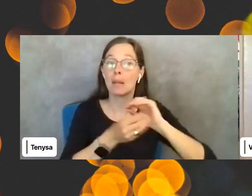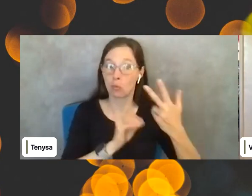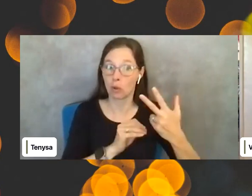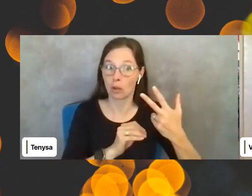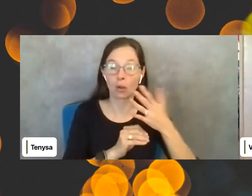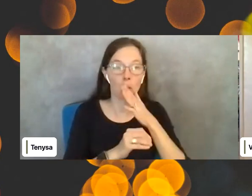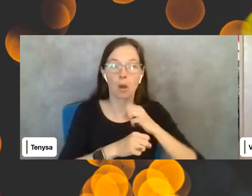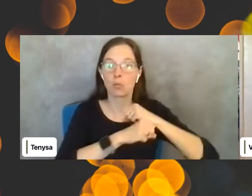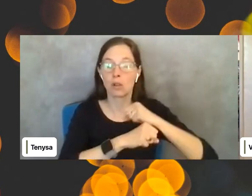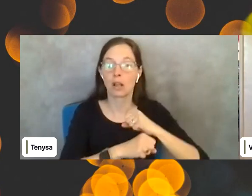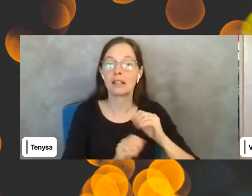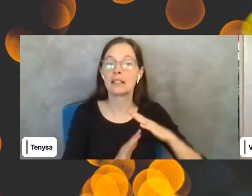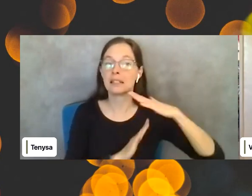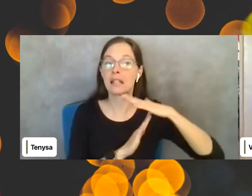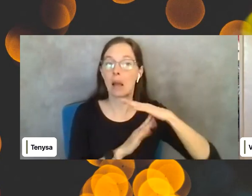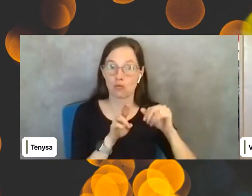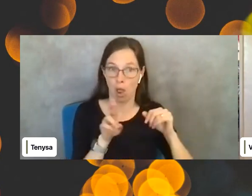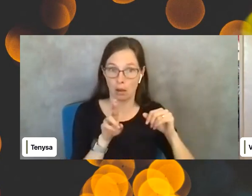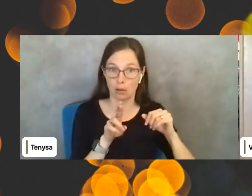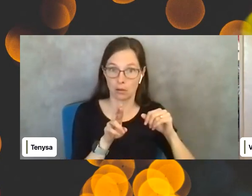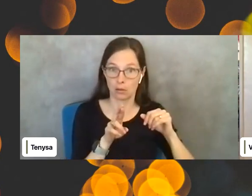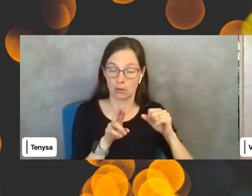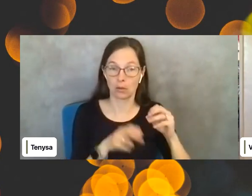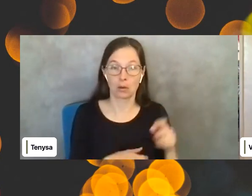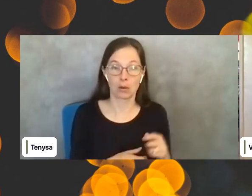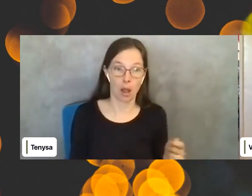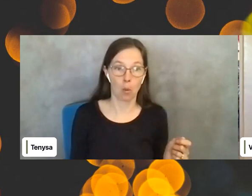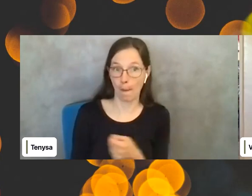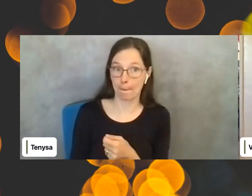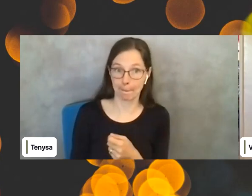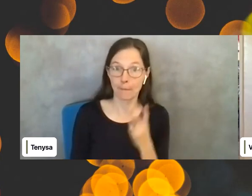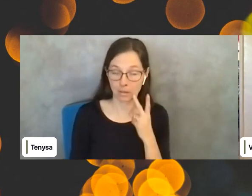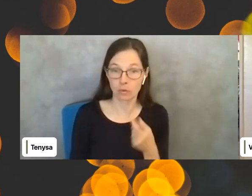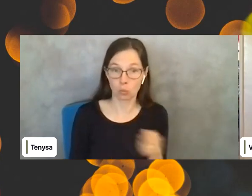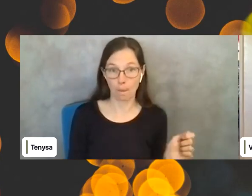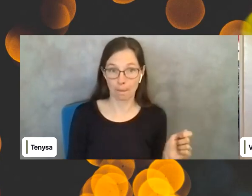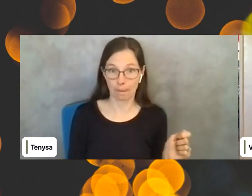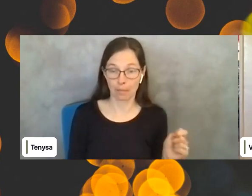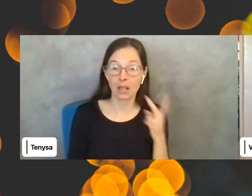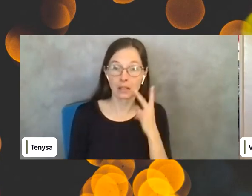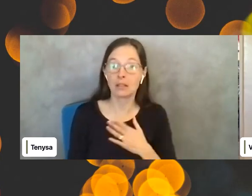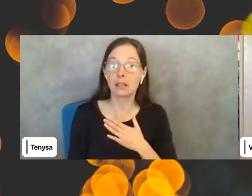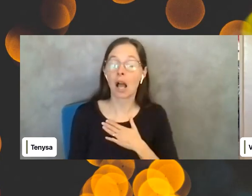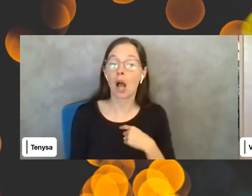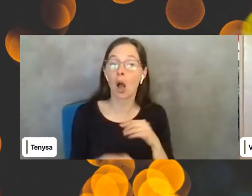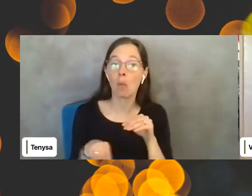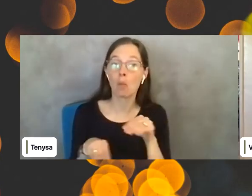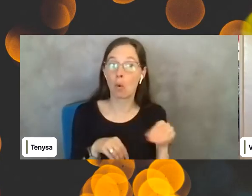top right side. So parry number 3, pam. You see how my true edge moved